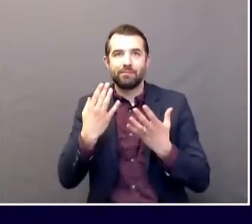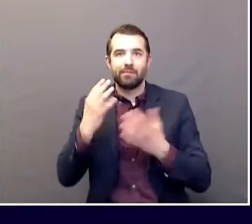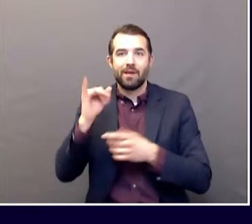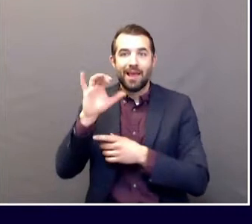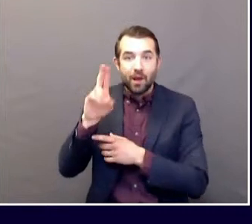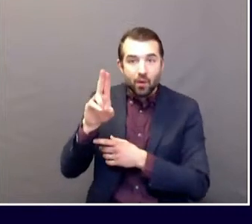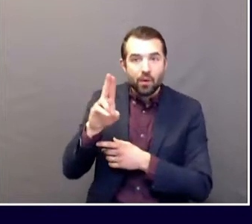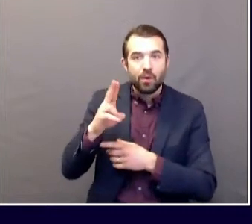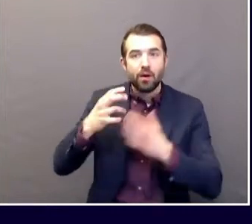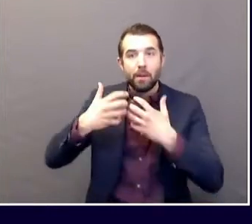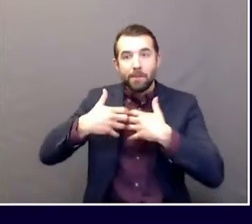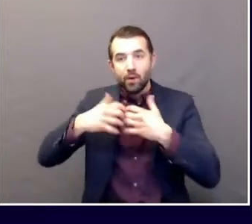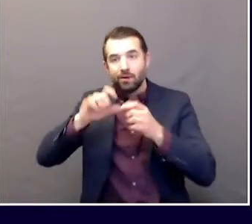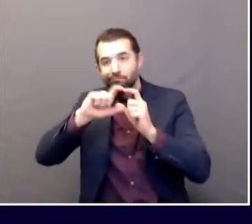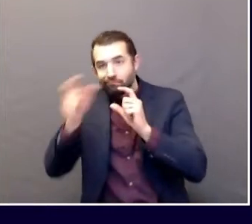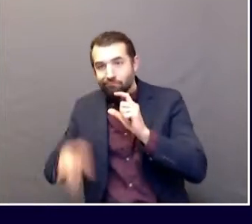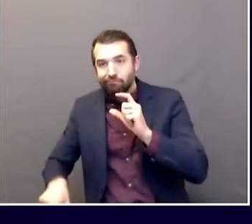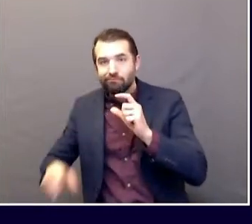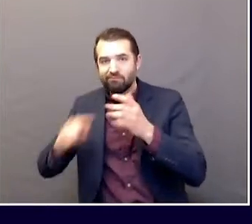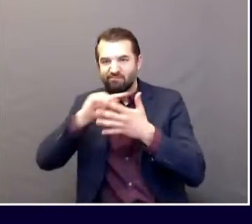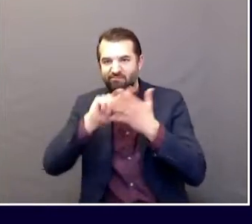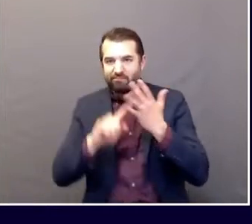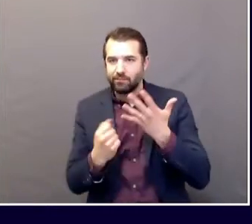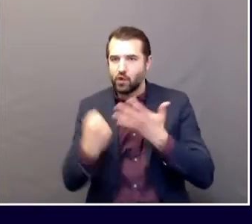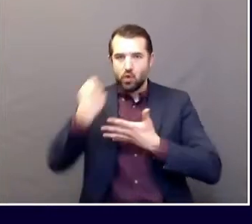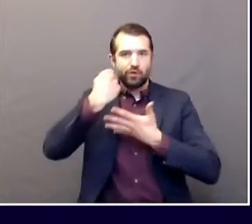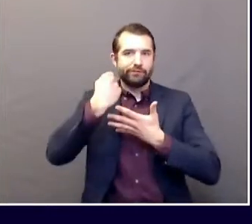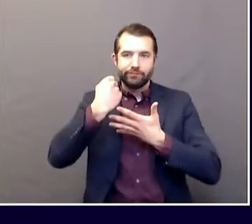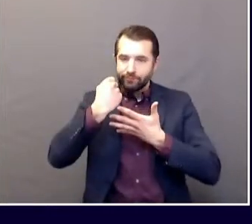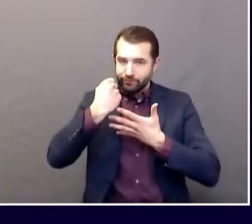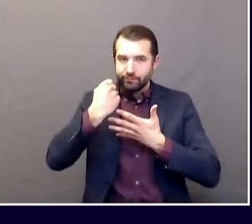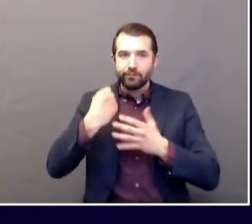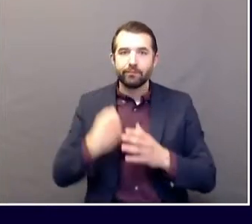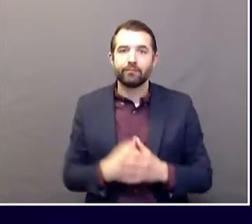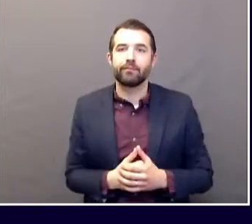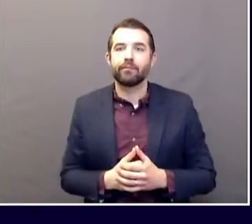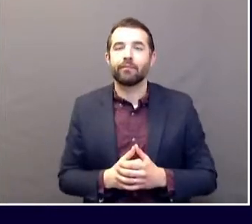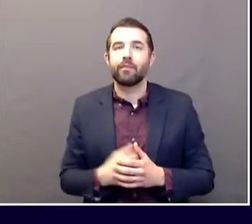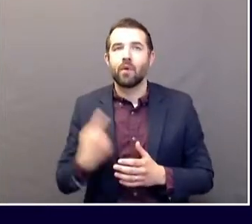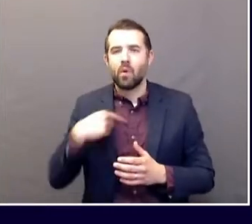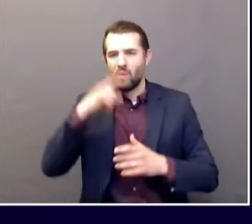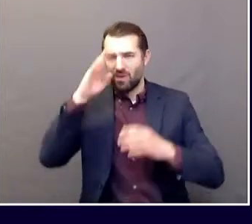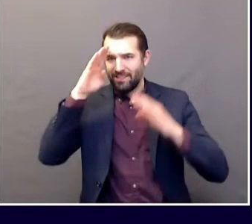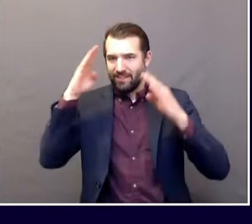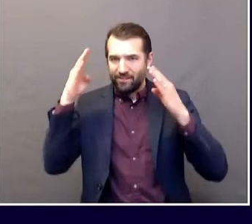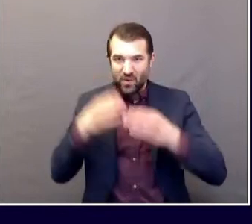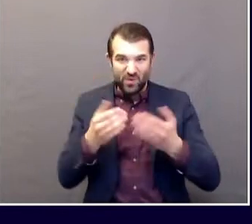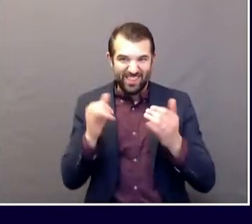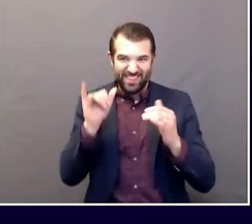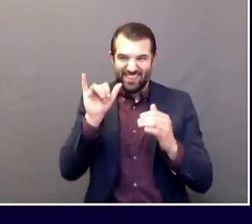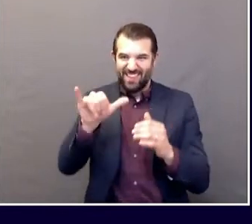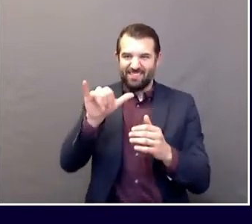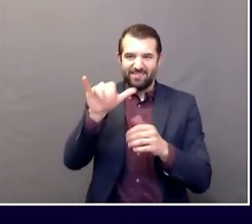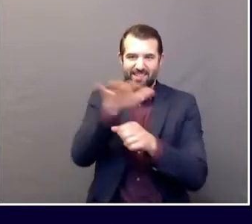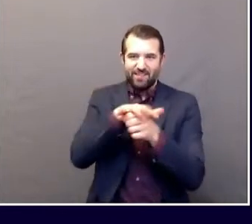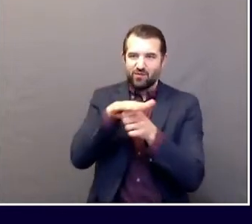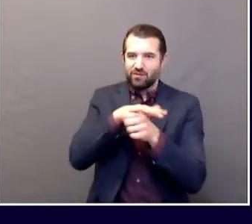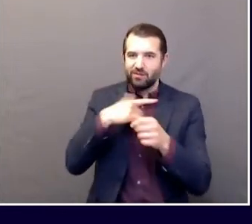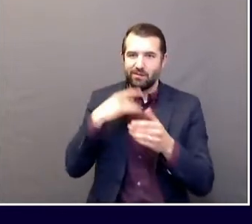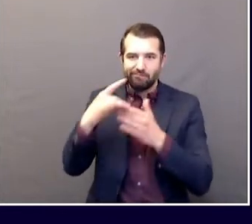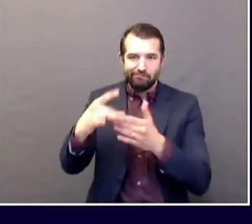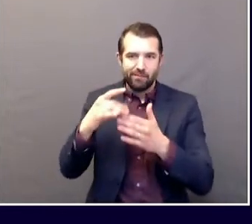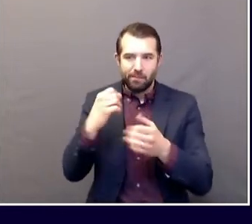ventilator. And so there is, that is the principle that we've applied. I think it's also worth noting, Evan, that even